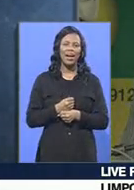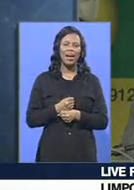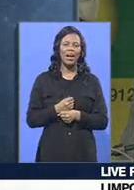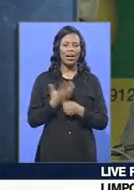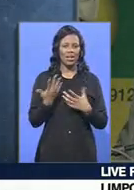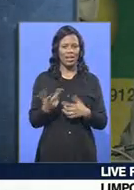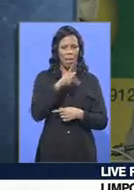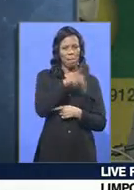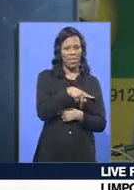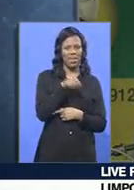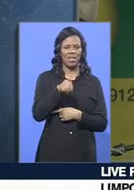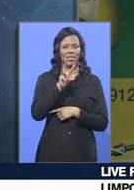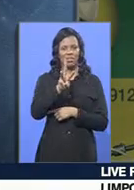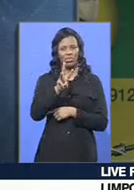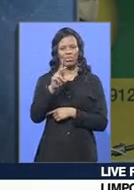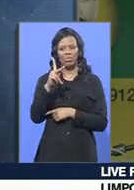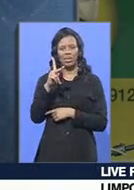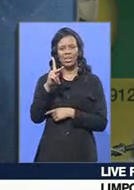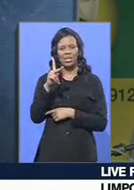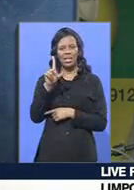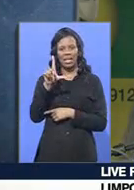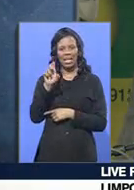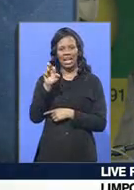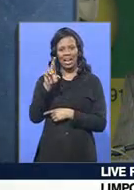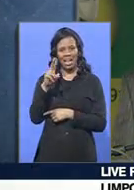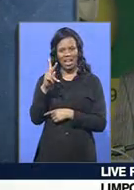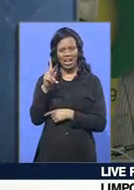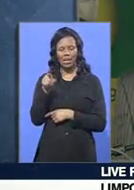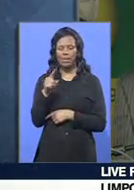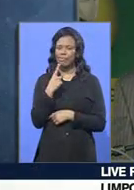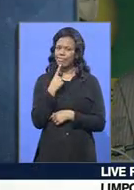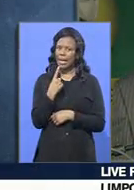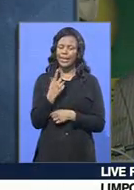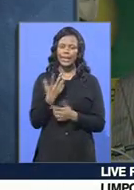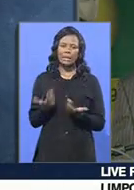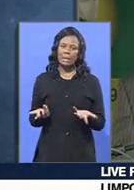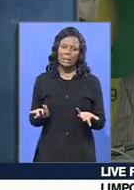P.W. Botha before de Klerk to say to his people,